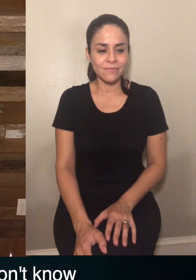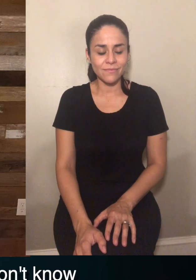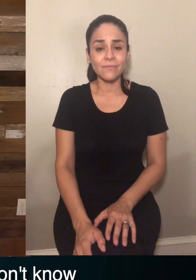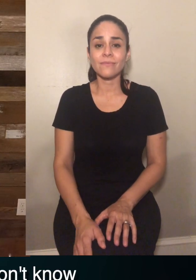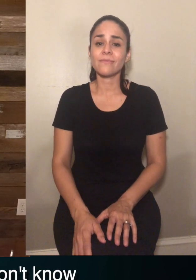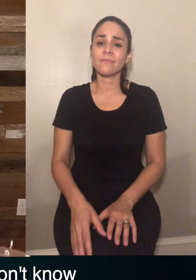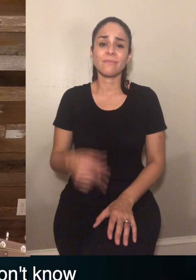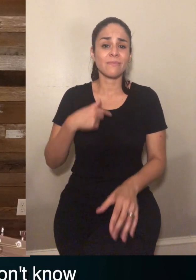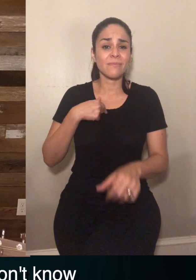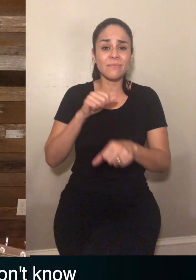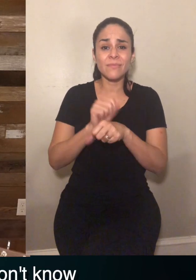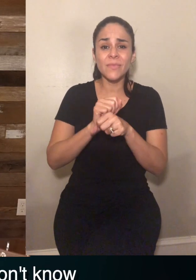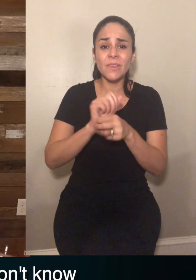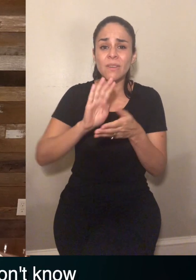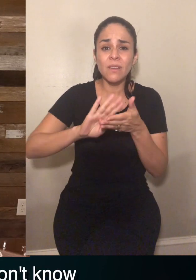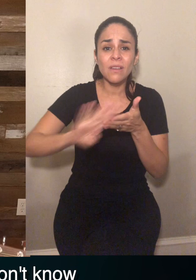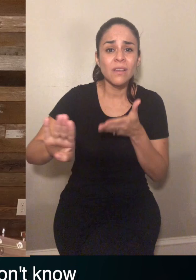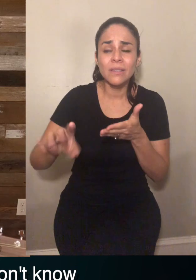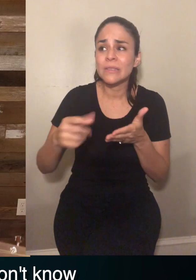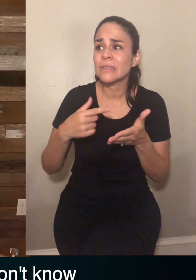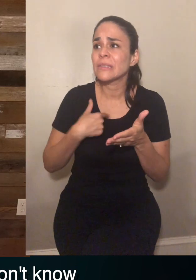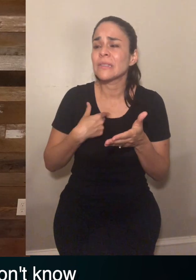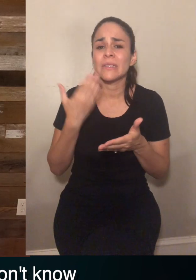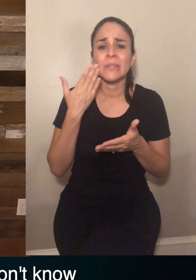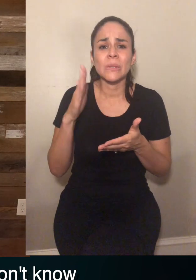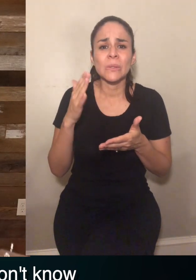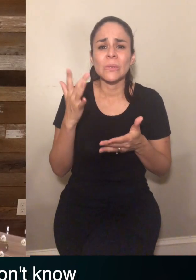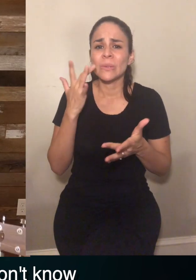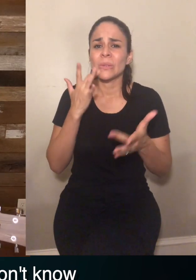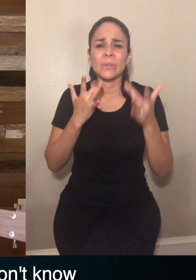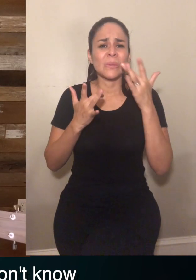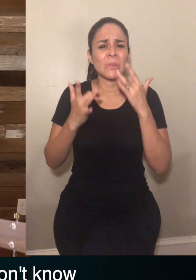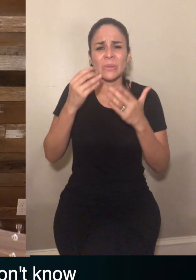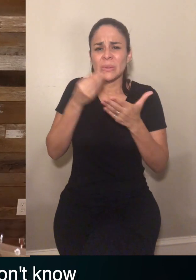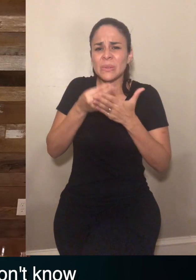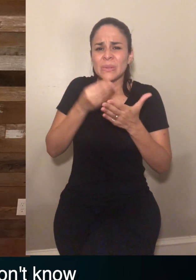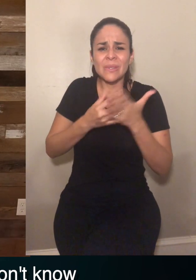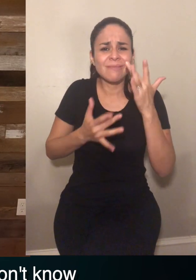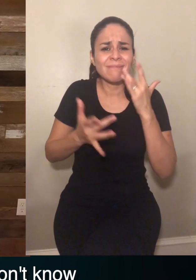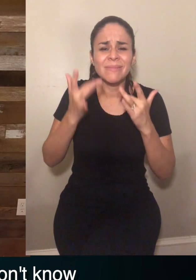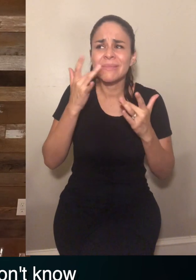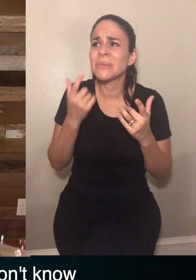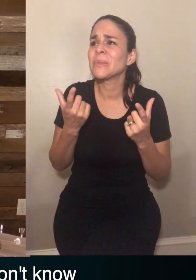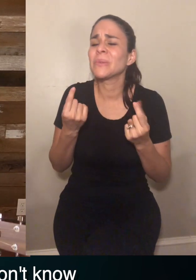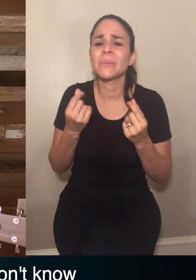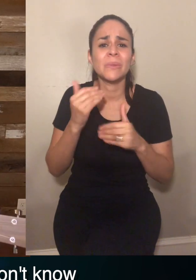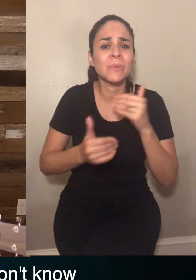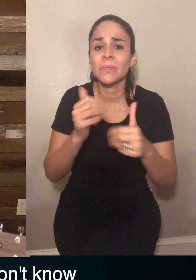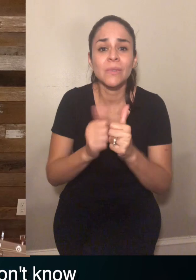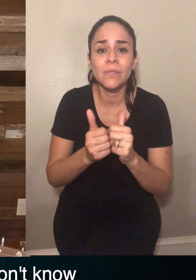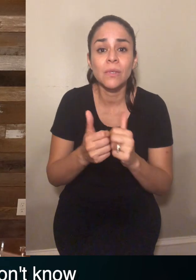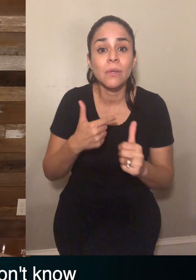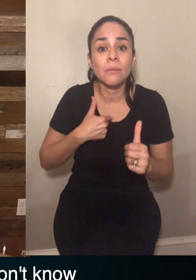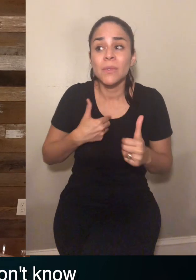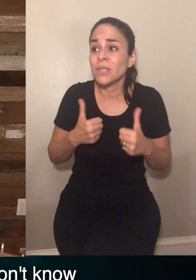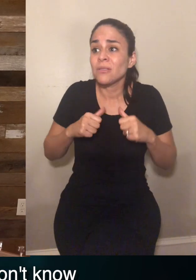When they let me go, I just don't know how I'm gonna make ends meet. I did my best now, I'm